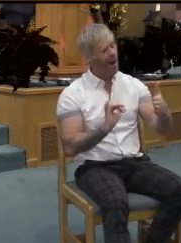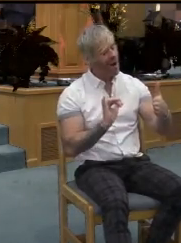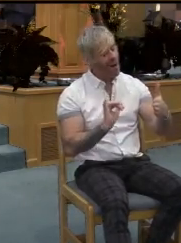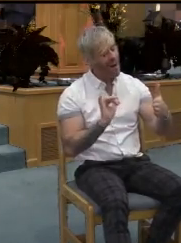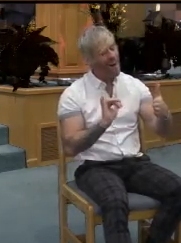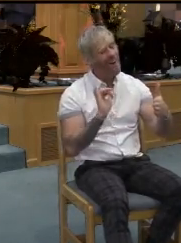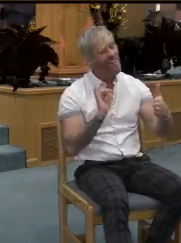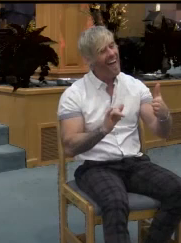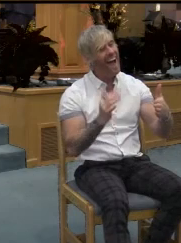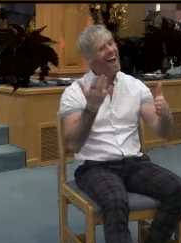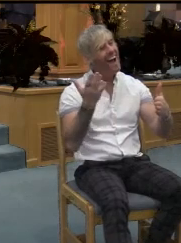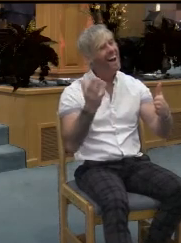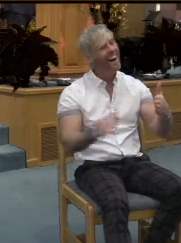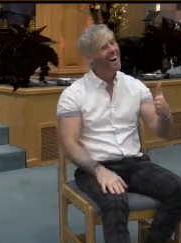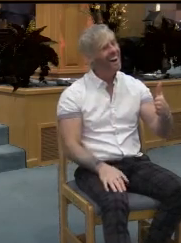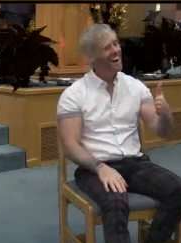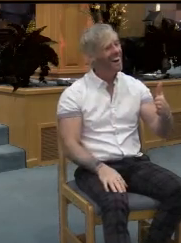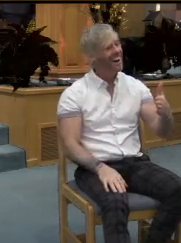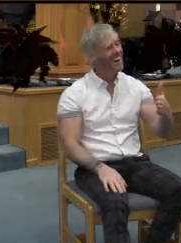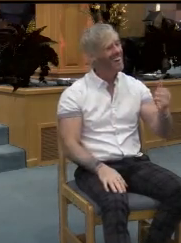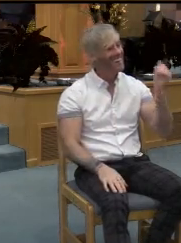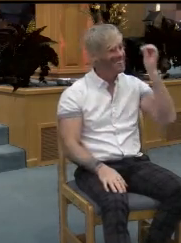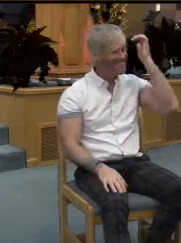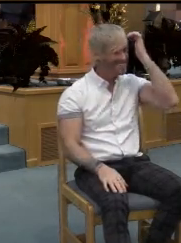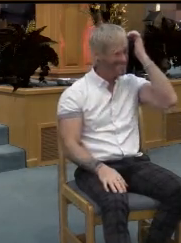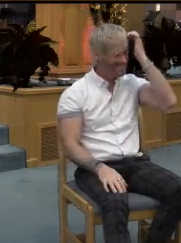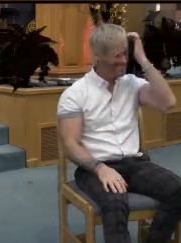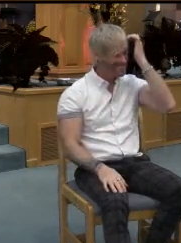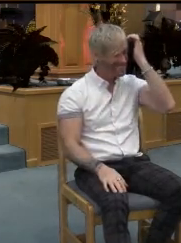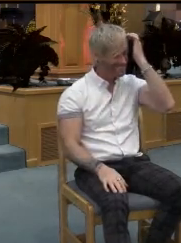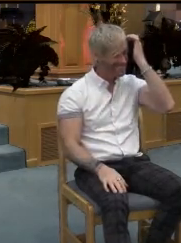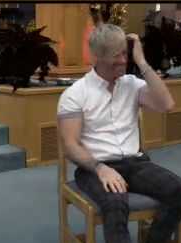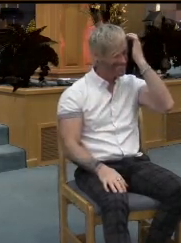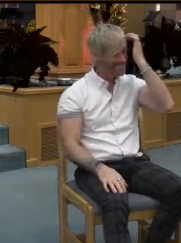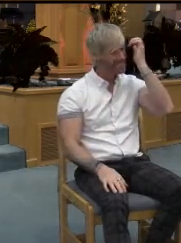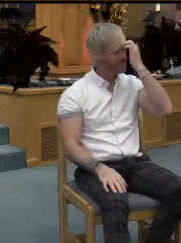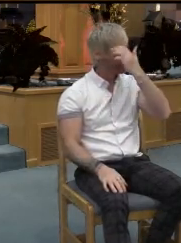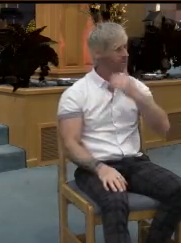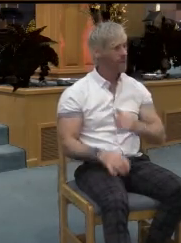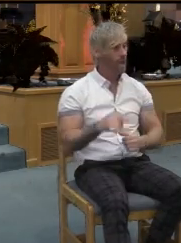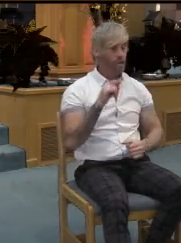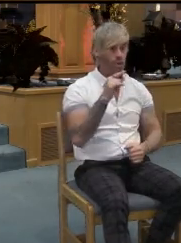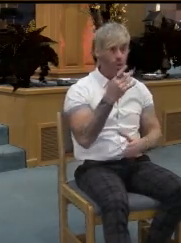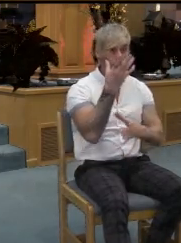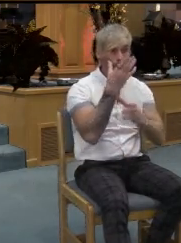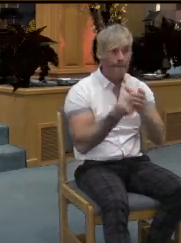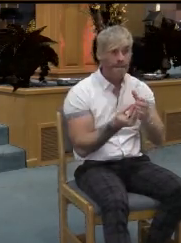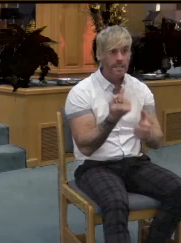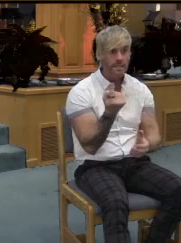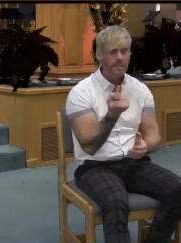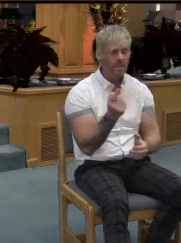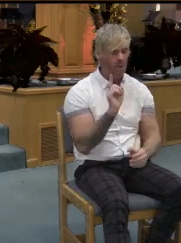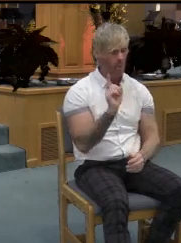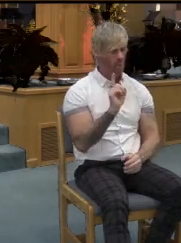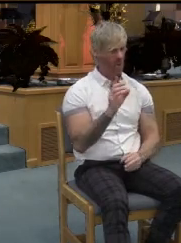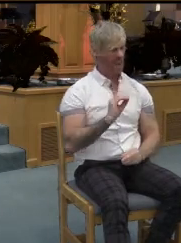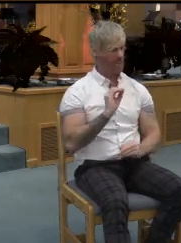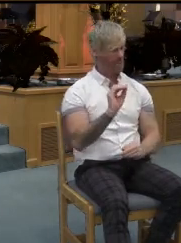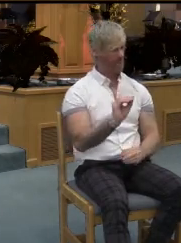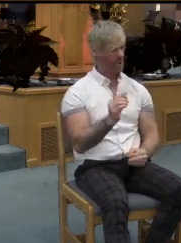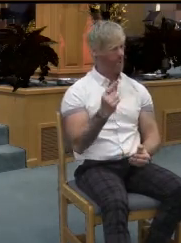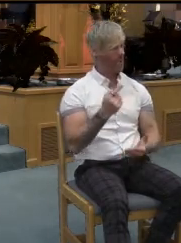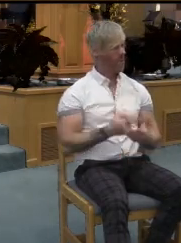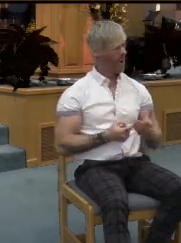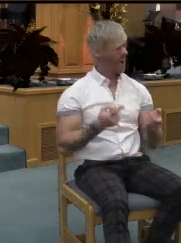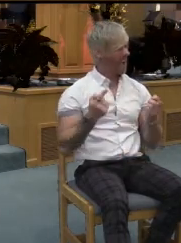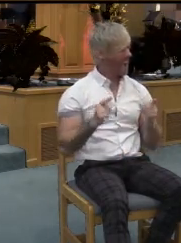Evidently something I can live without. For the time being. Do you ever miss anything? Where did I put that? What happened?